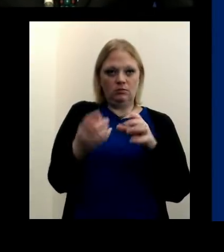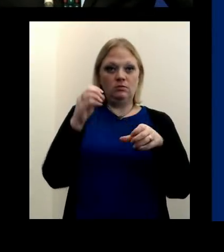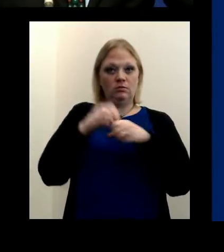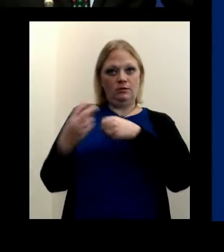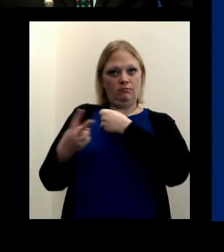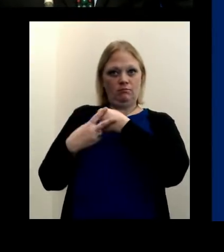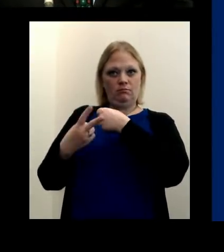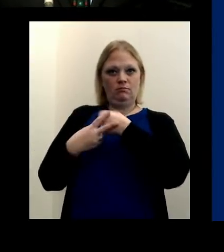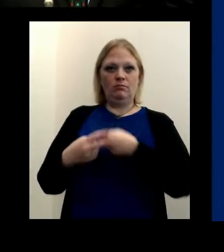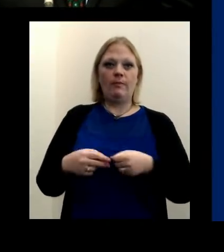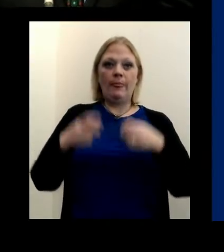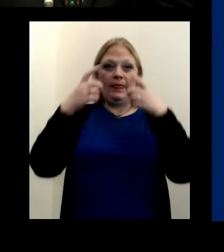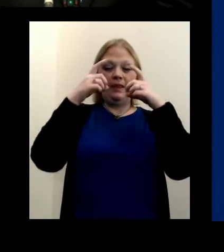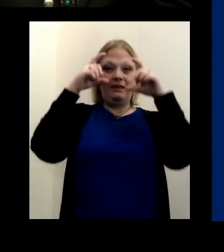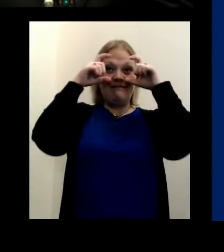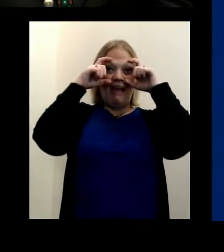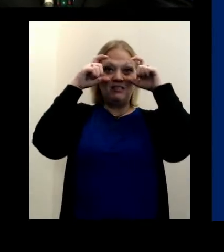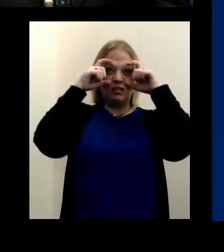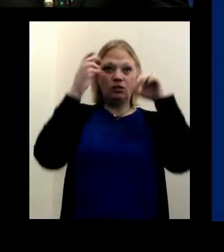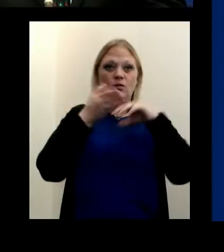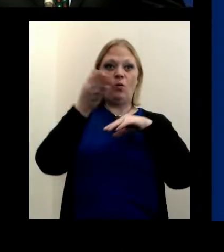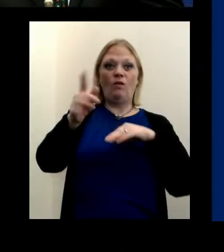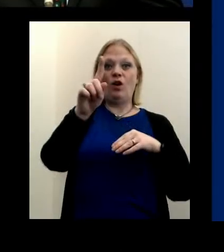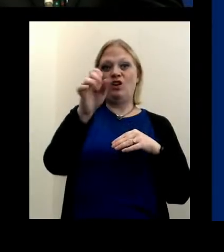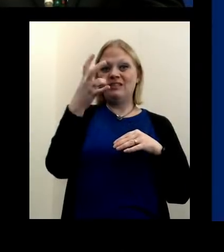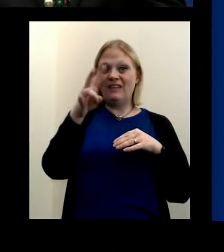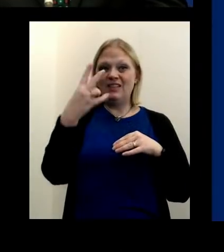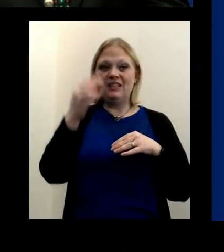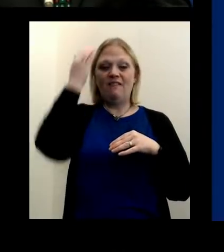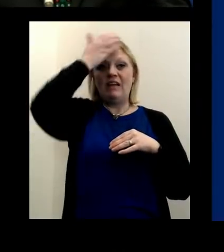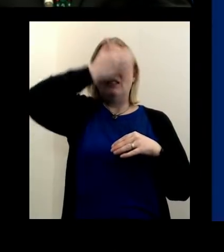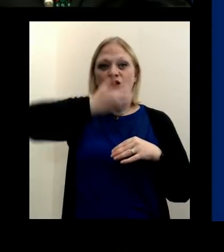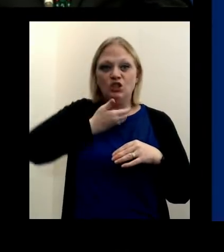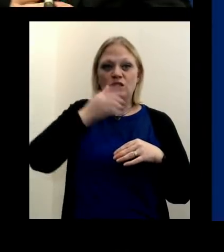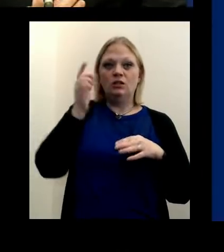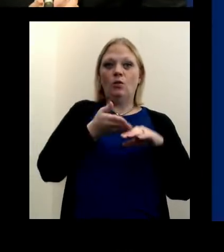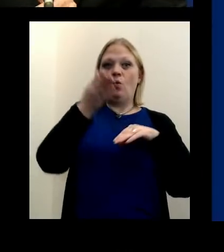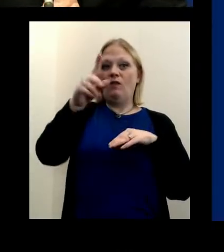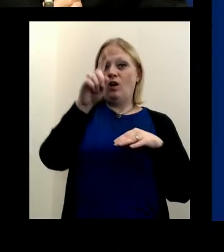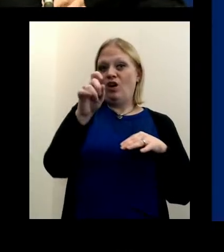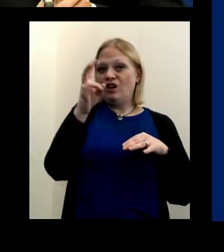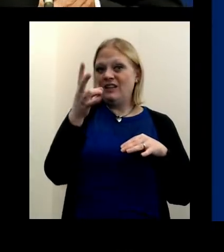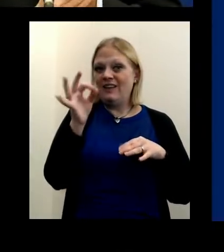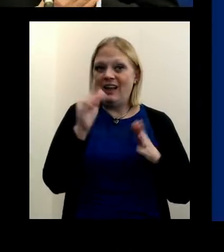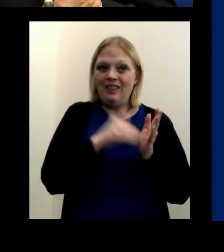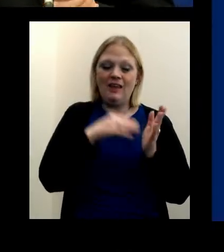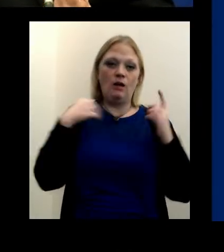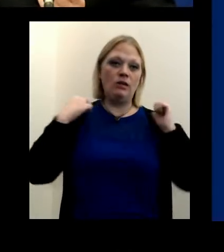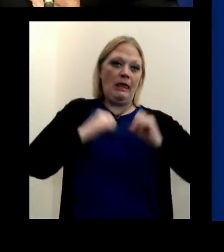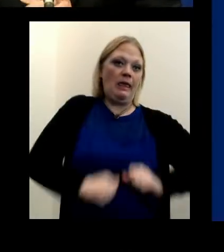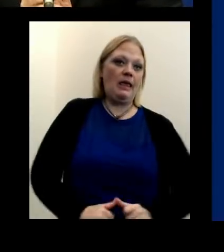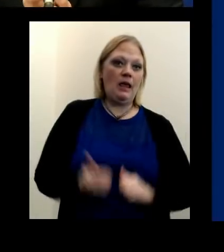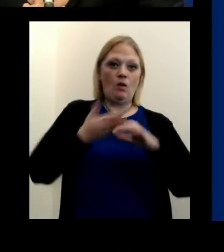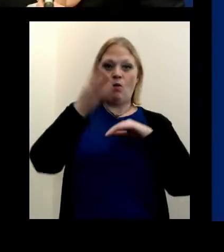stockpile. Goggles, we have over 117,000. Face shields, over 179,000. Gowns,